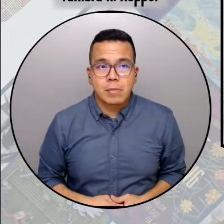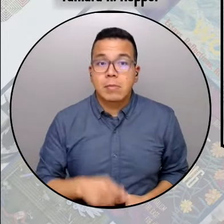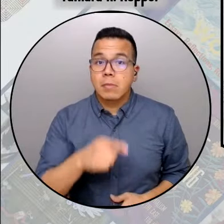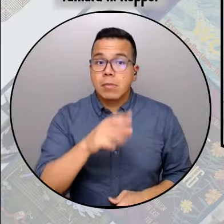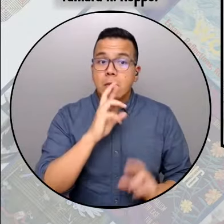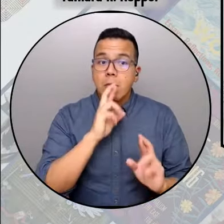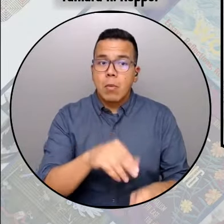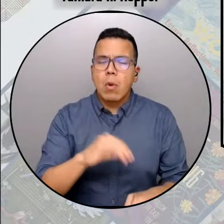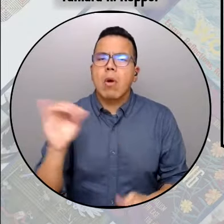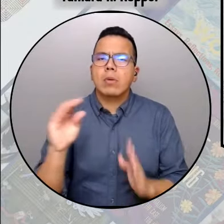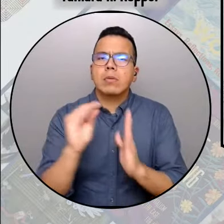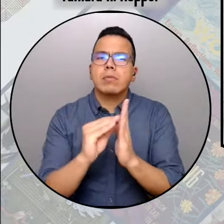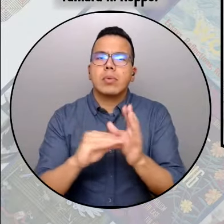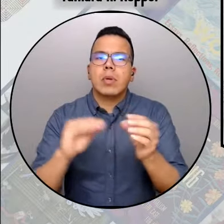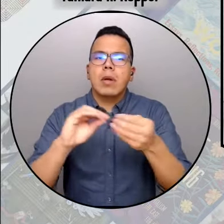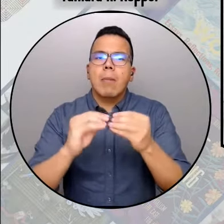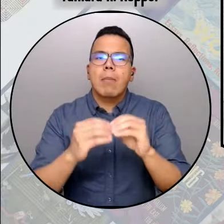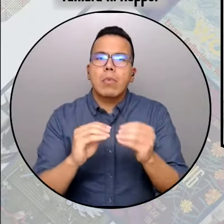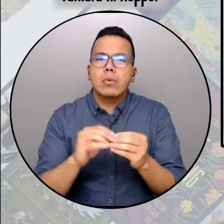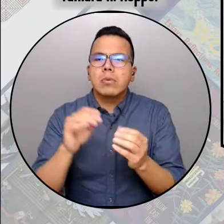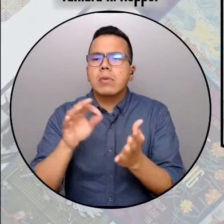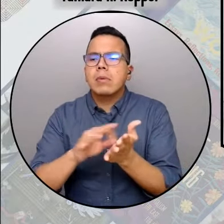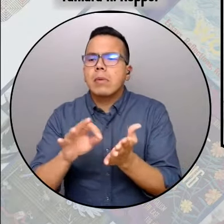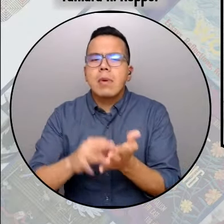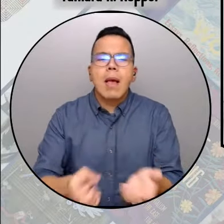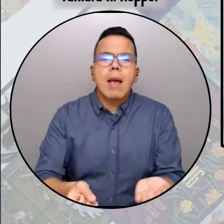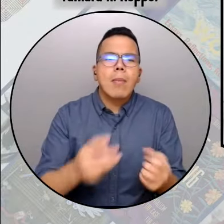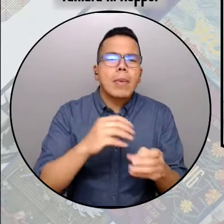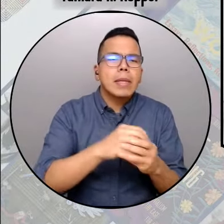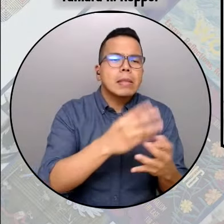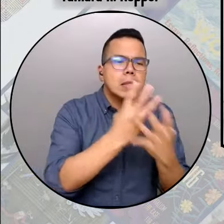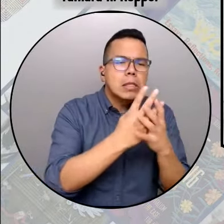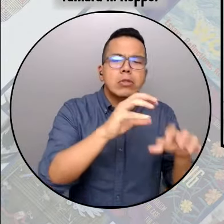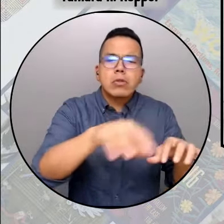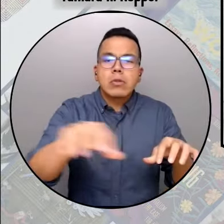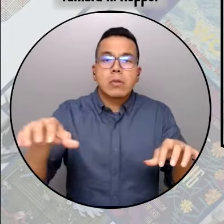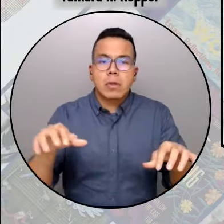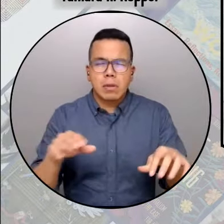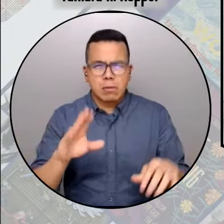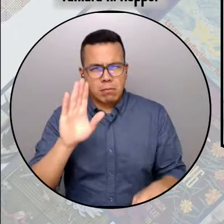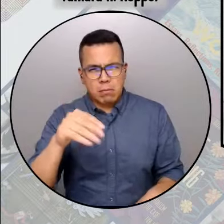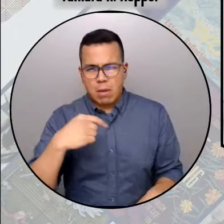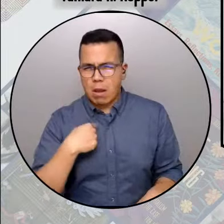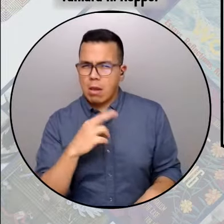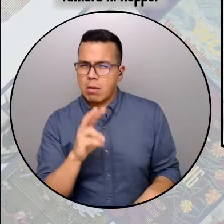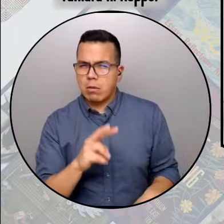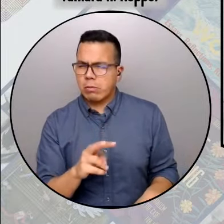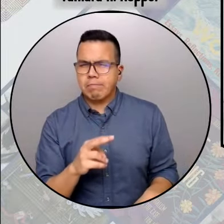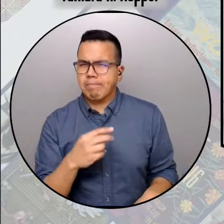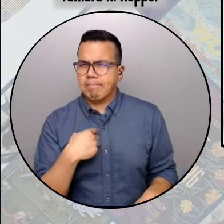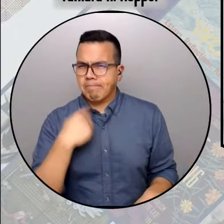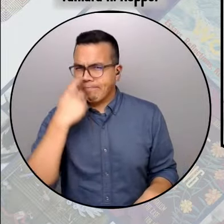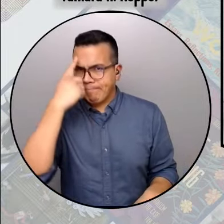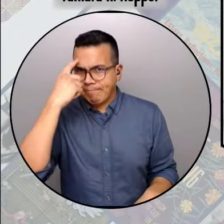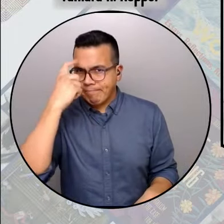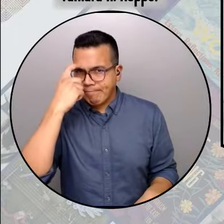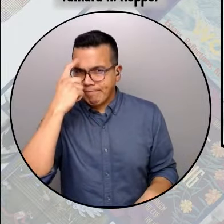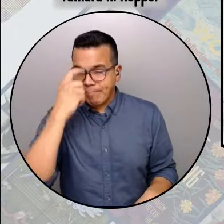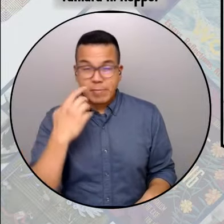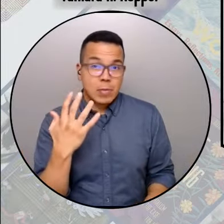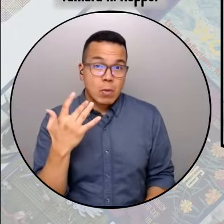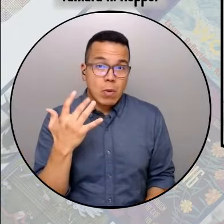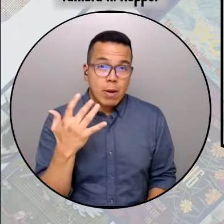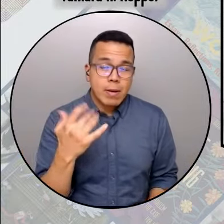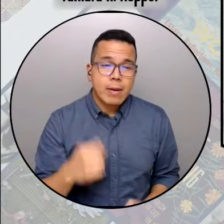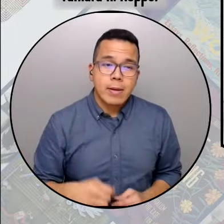numbers of people in detention. And there's some questions I have about these numbers as well. And the reason being is that, you know, if